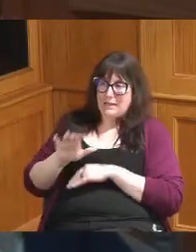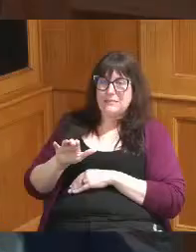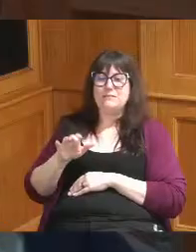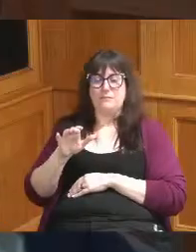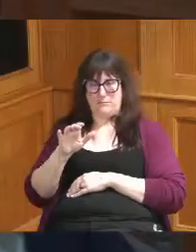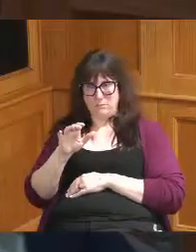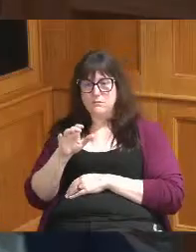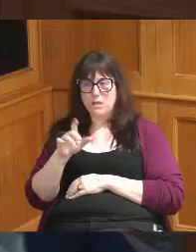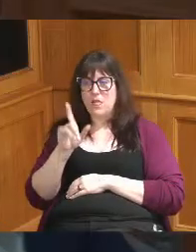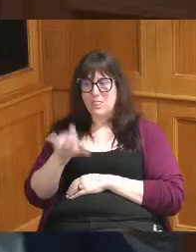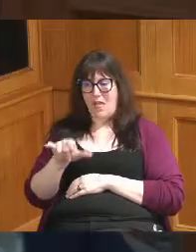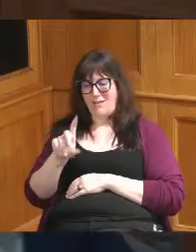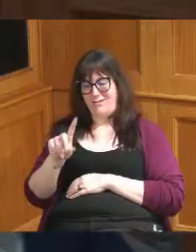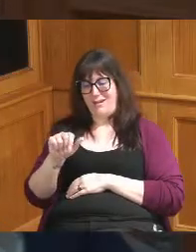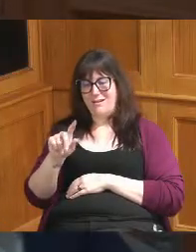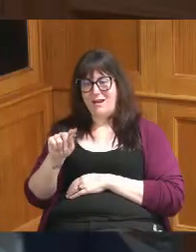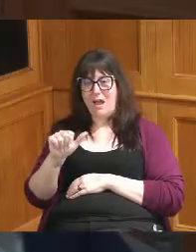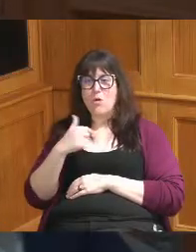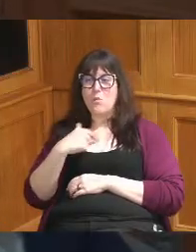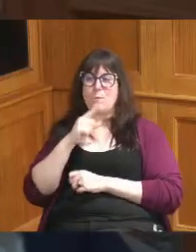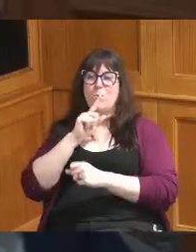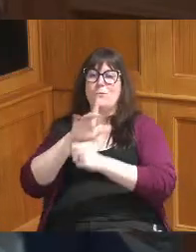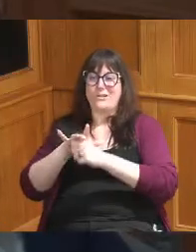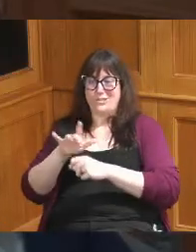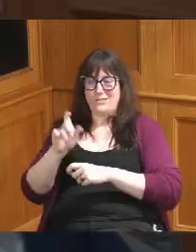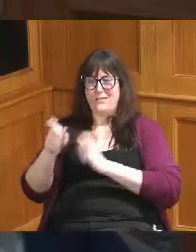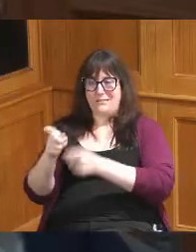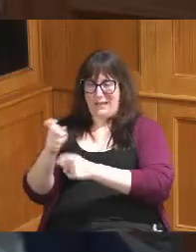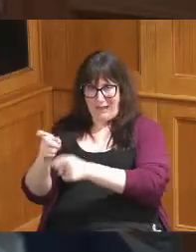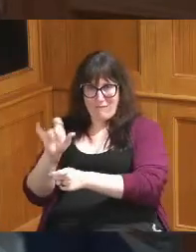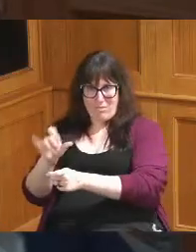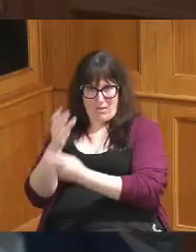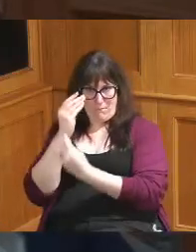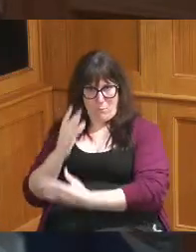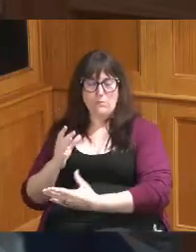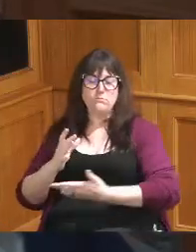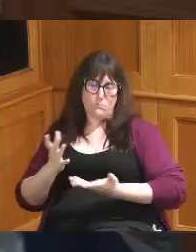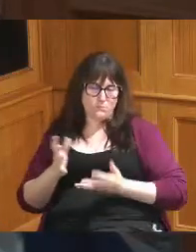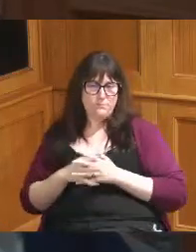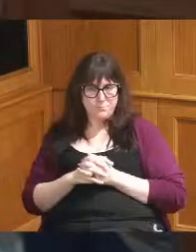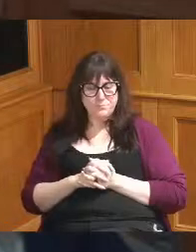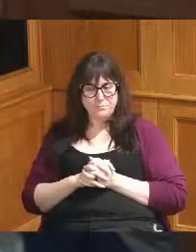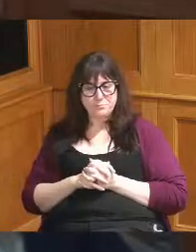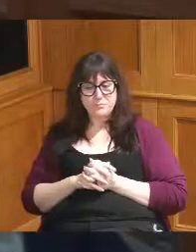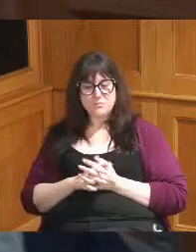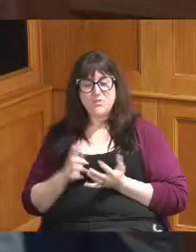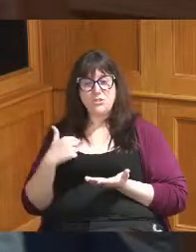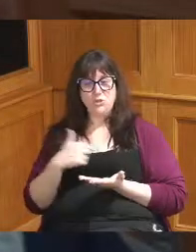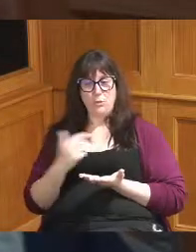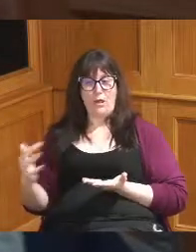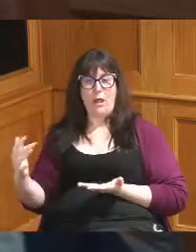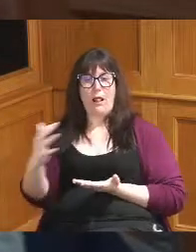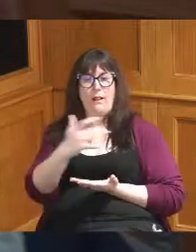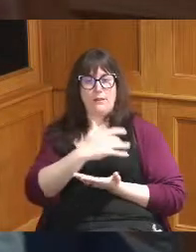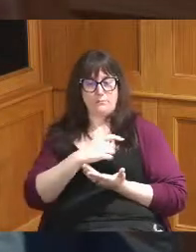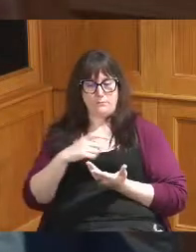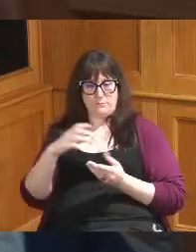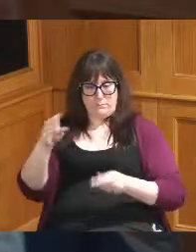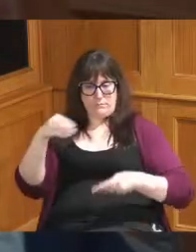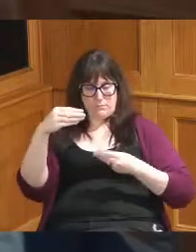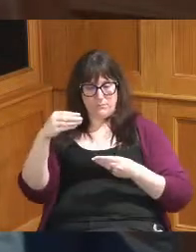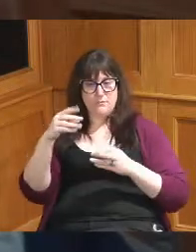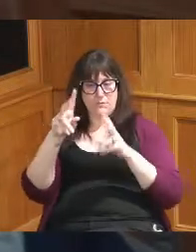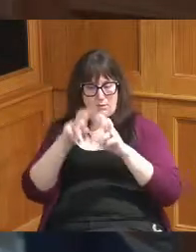to you, and we give permission to CliniSync to give you data, and these are the data that they can give you, and then we